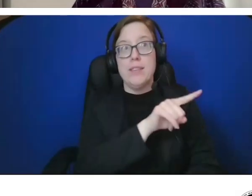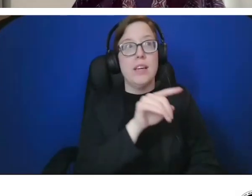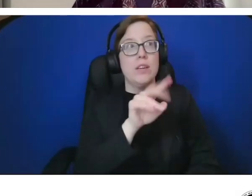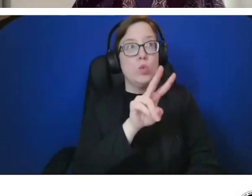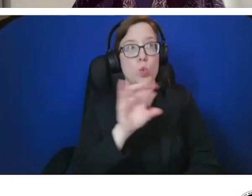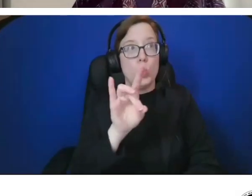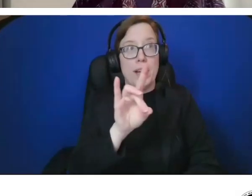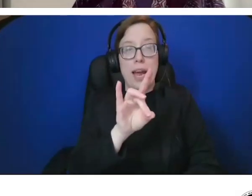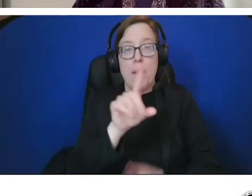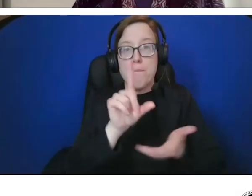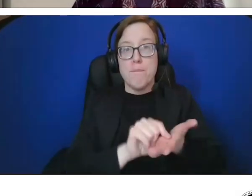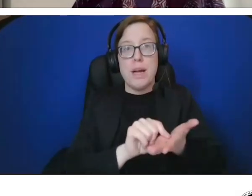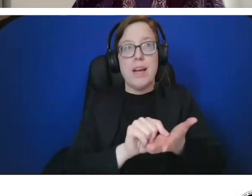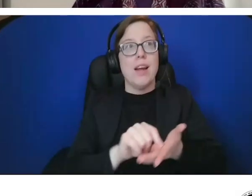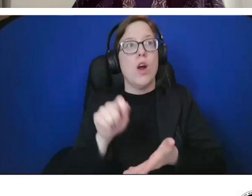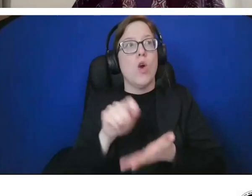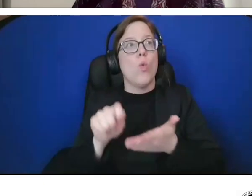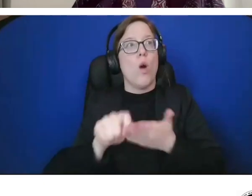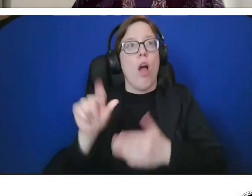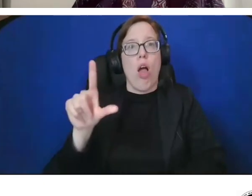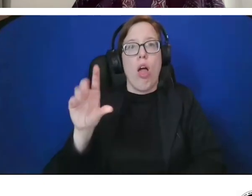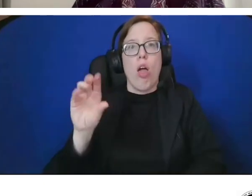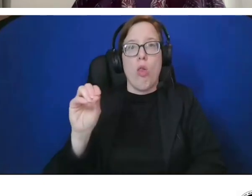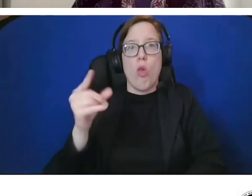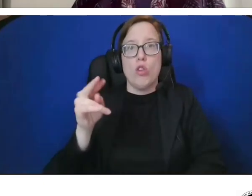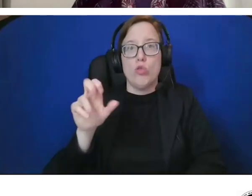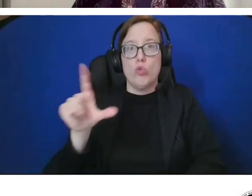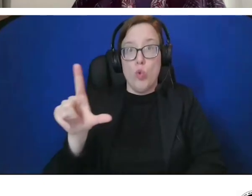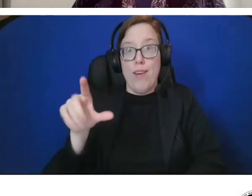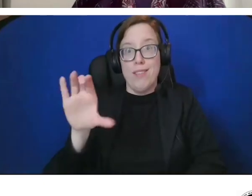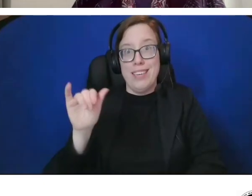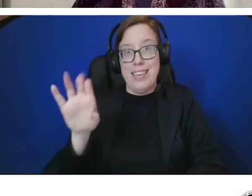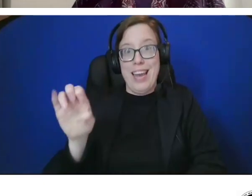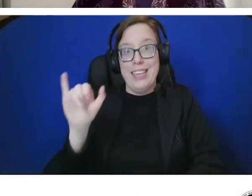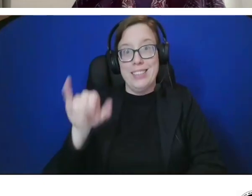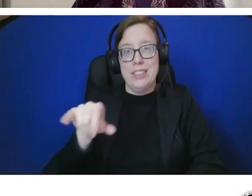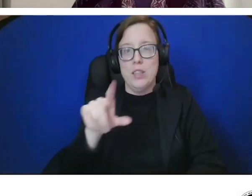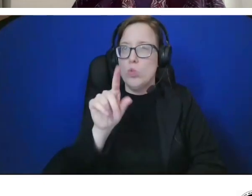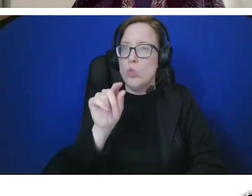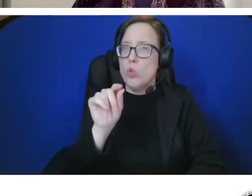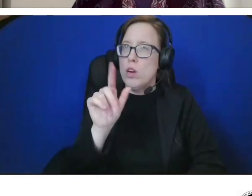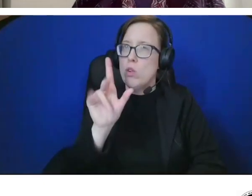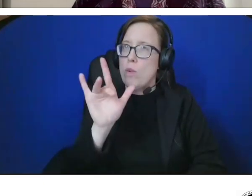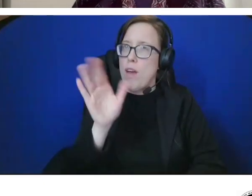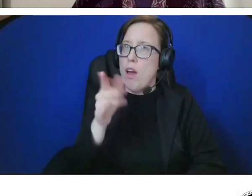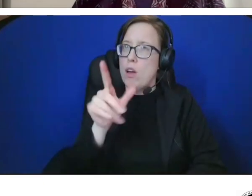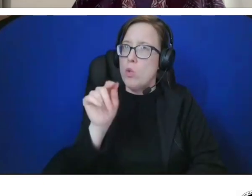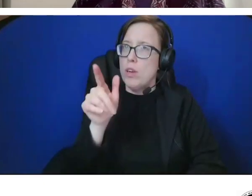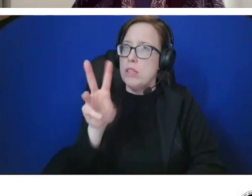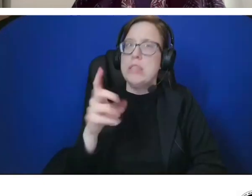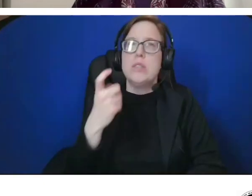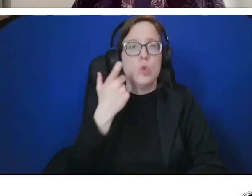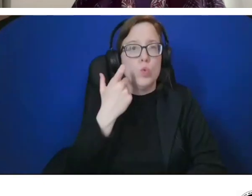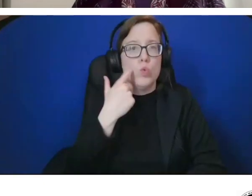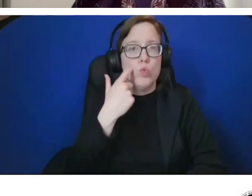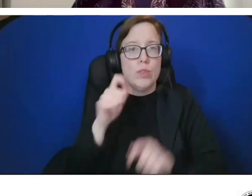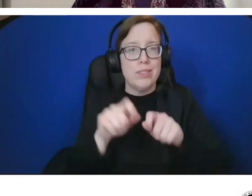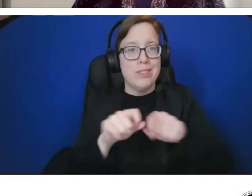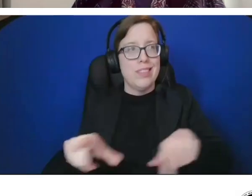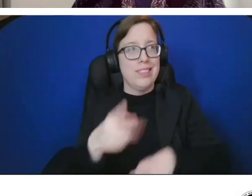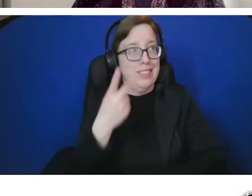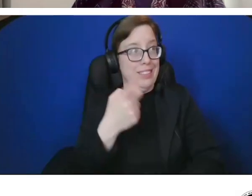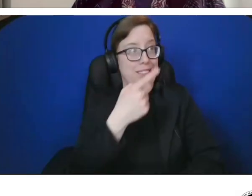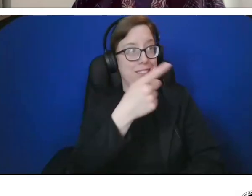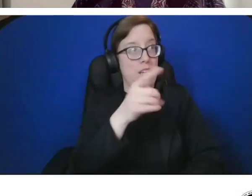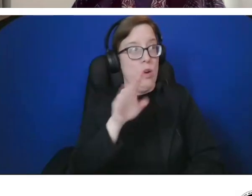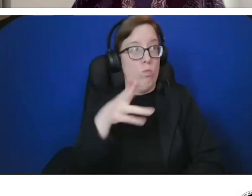2008 publication. And then I've written a longitudinal case on him that was published in 25 or 26, so just out. And